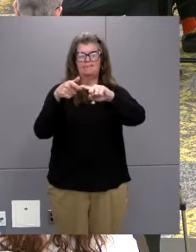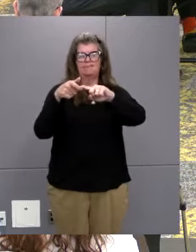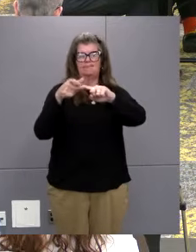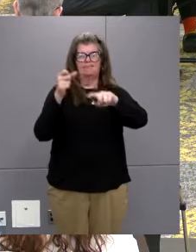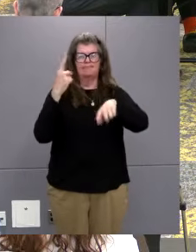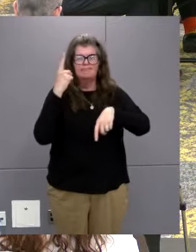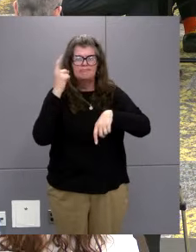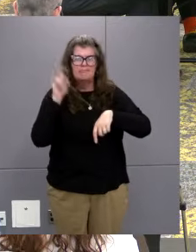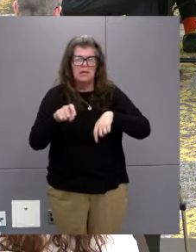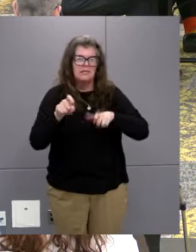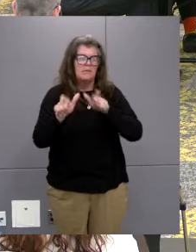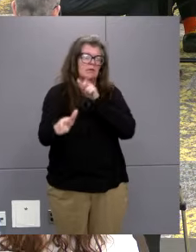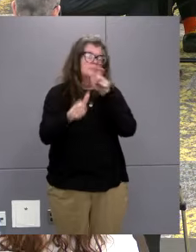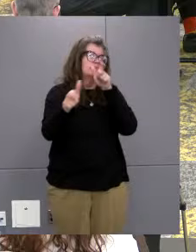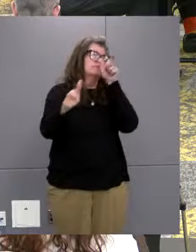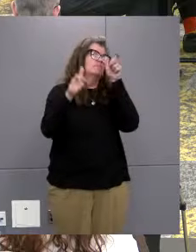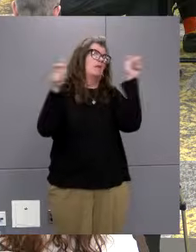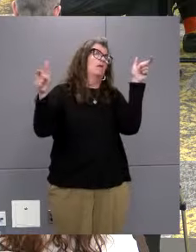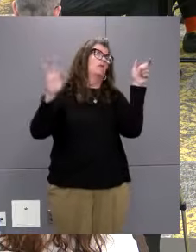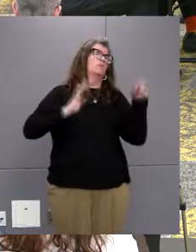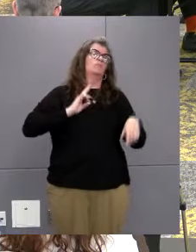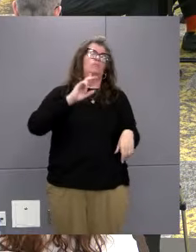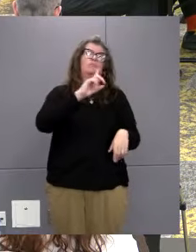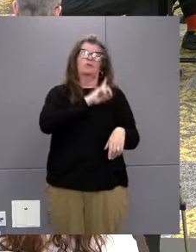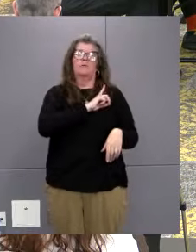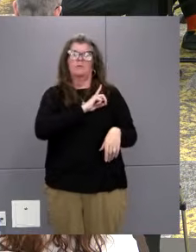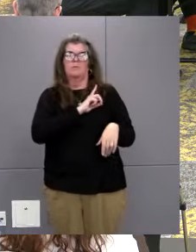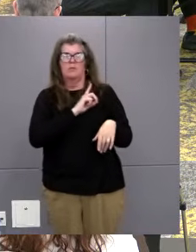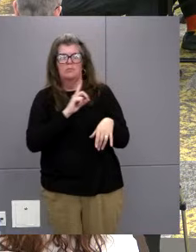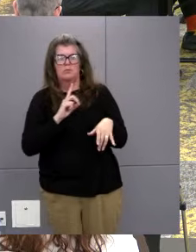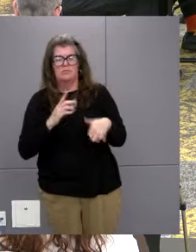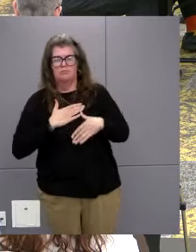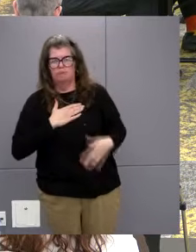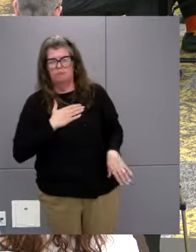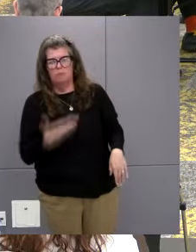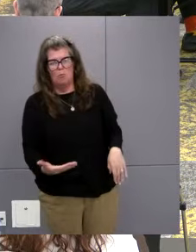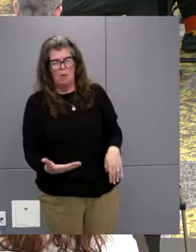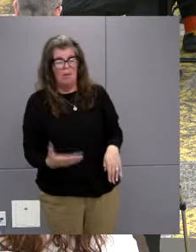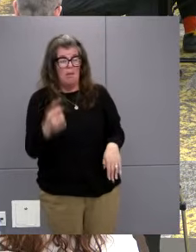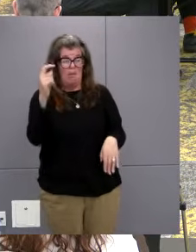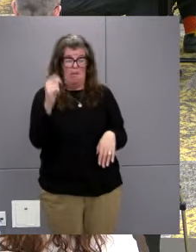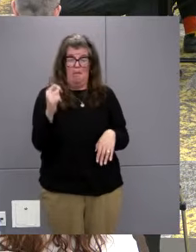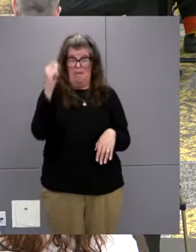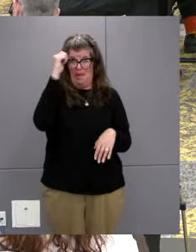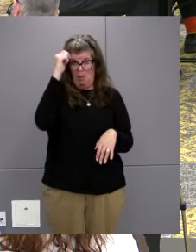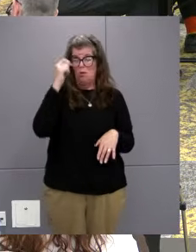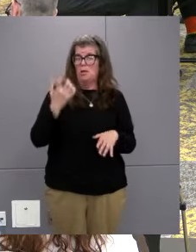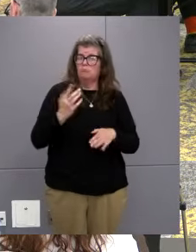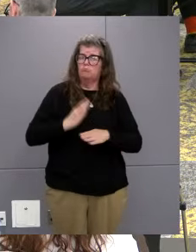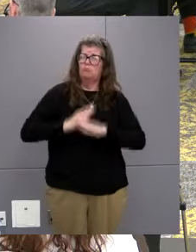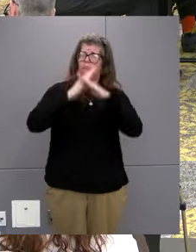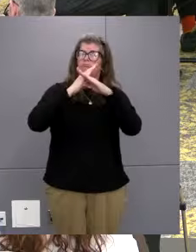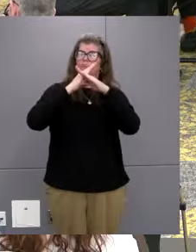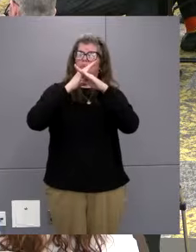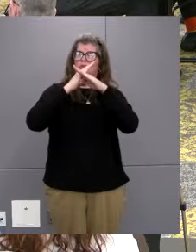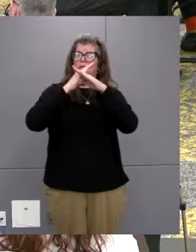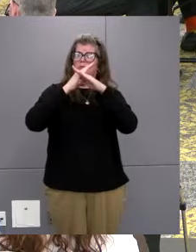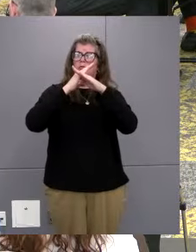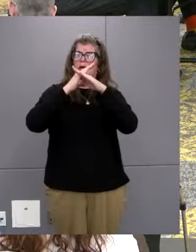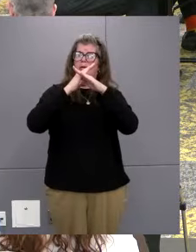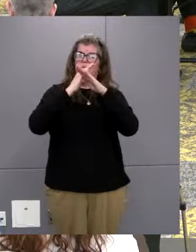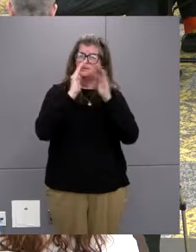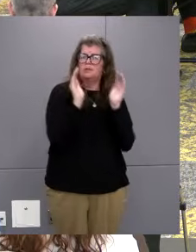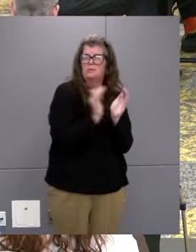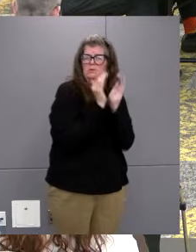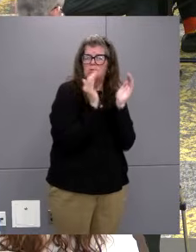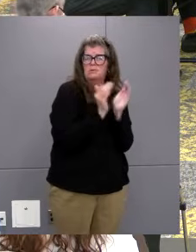substantial majority of the board willing to do that. So the theory underlying it is to protect a